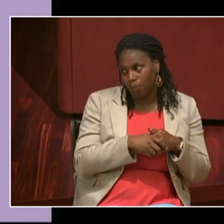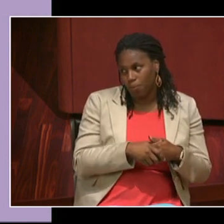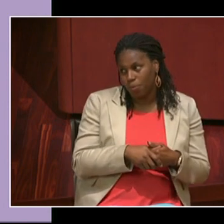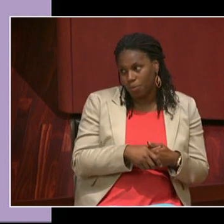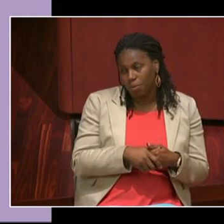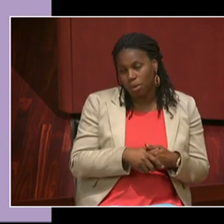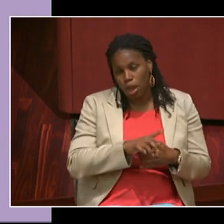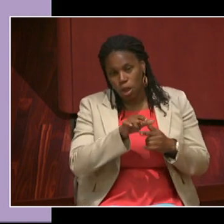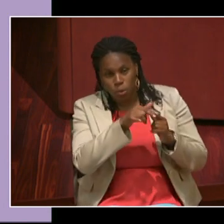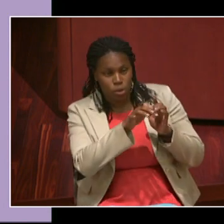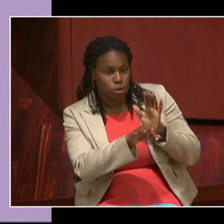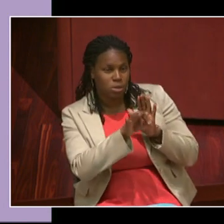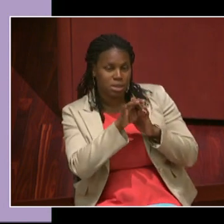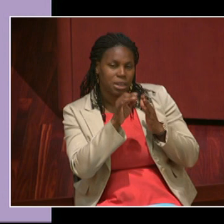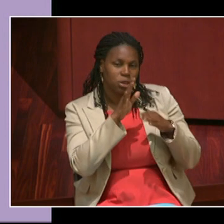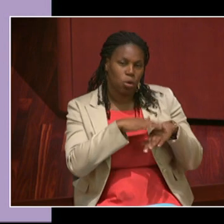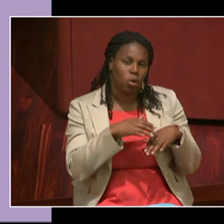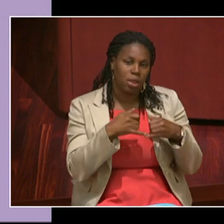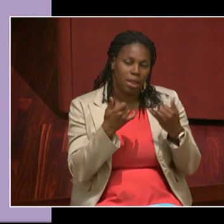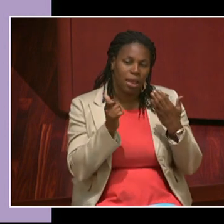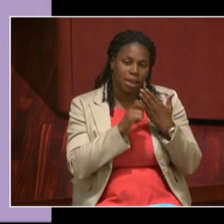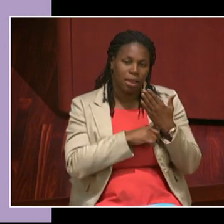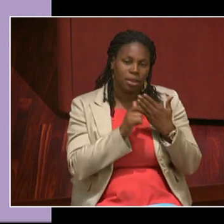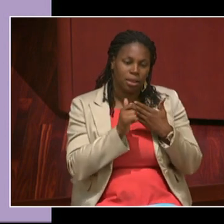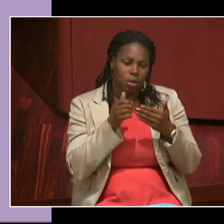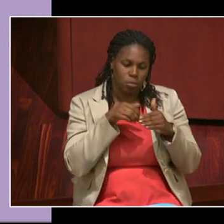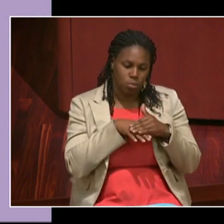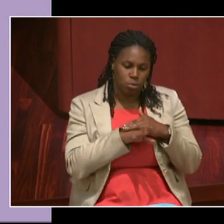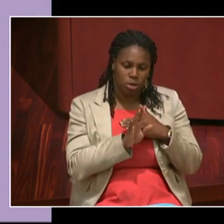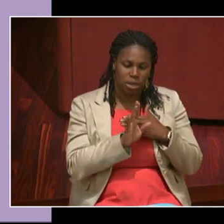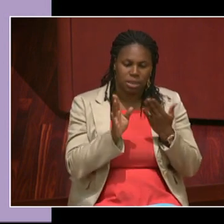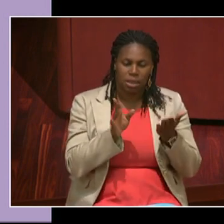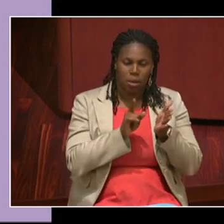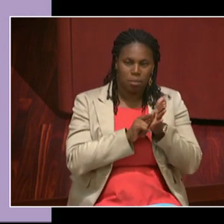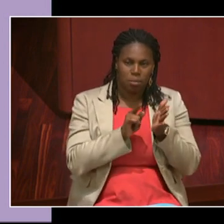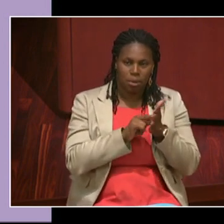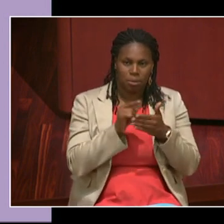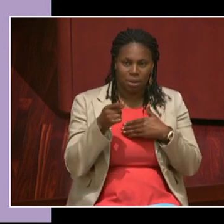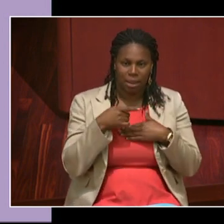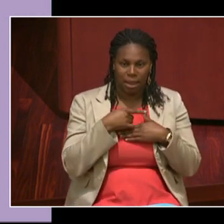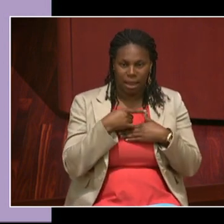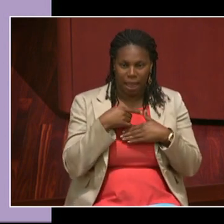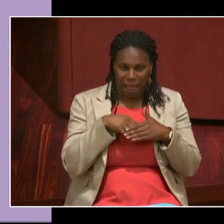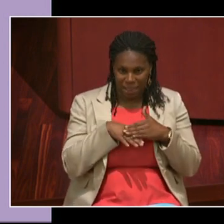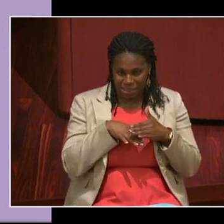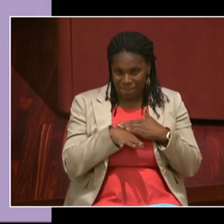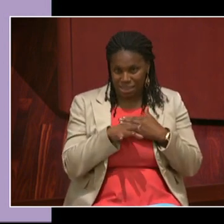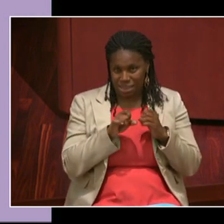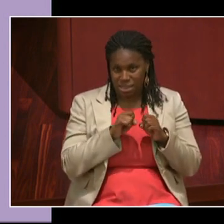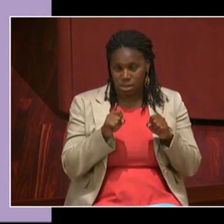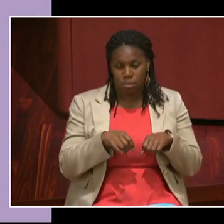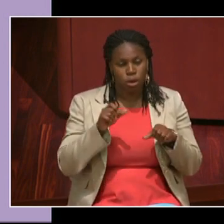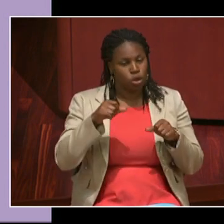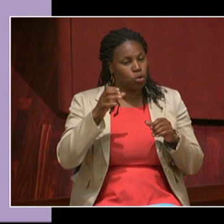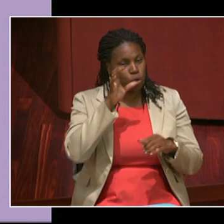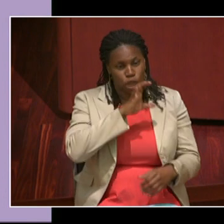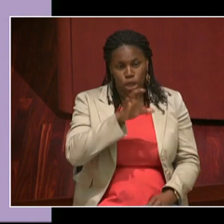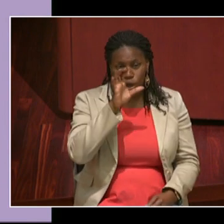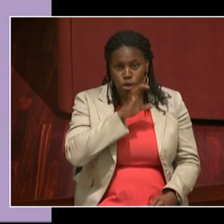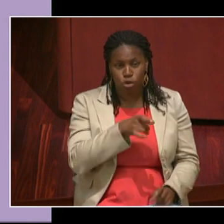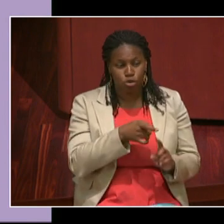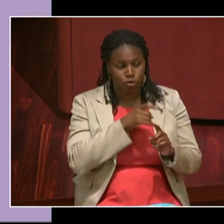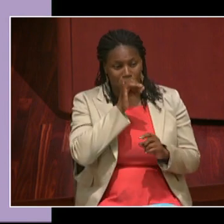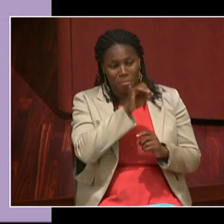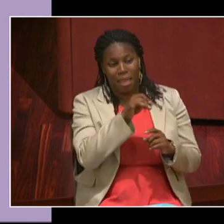When you select the online catalog, it'll bring you into our online public access system. Now, you can search right from this main